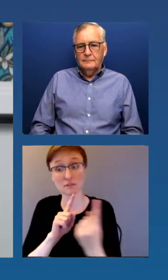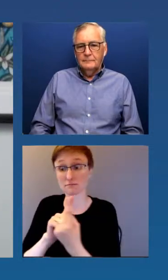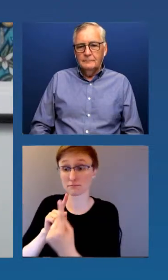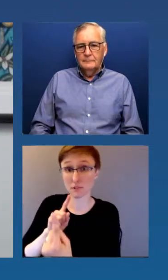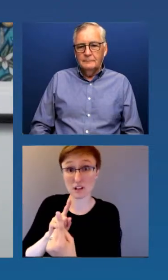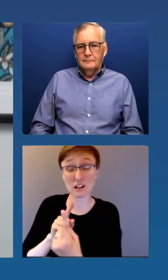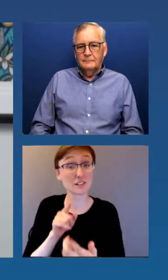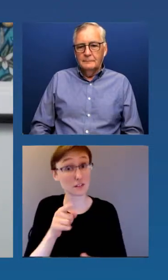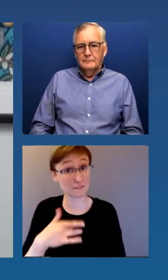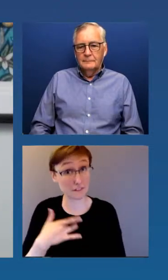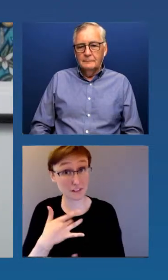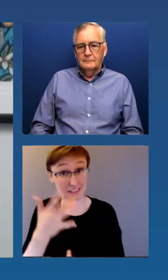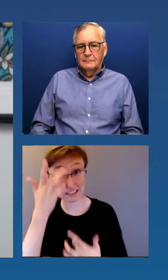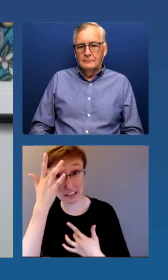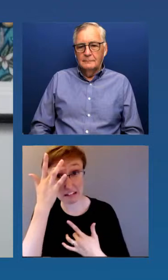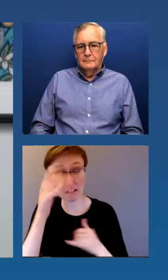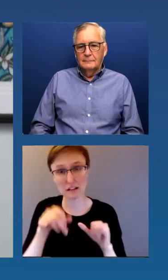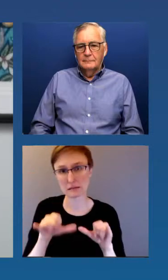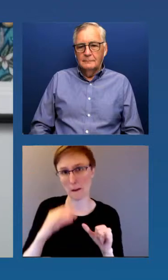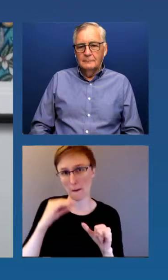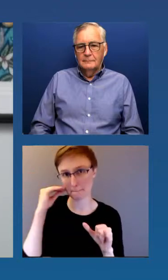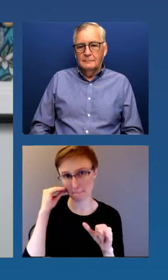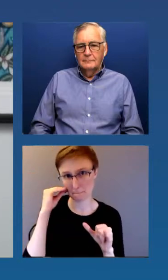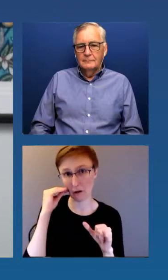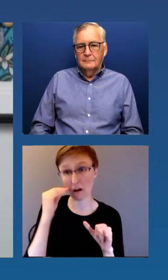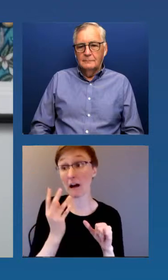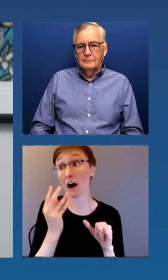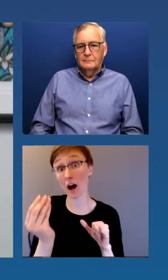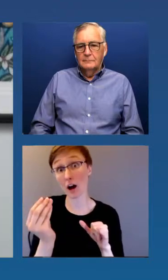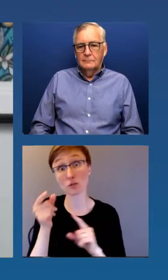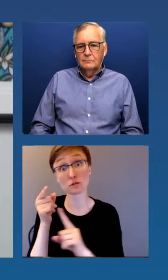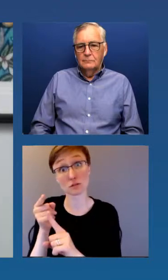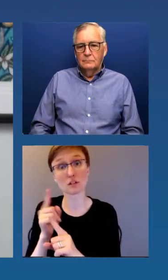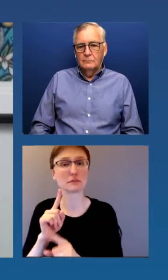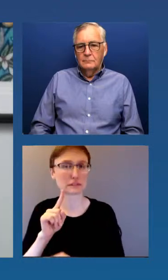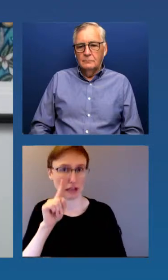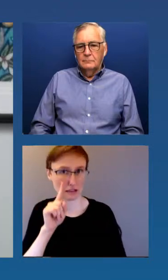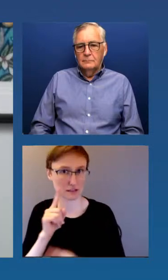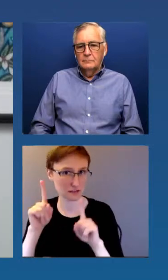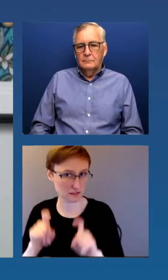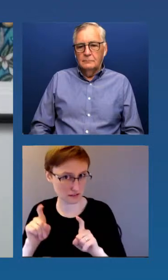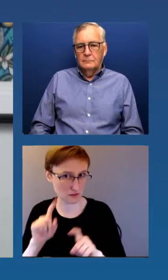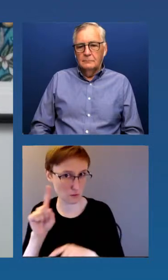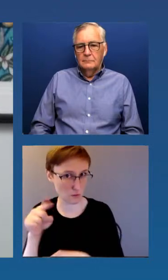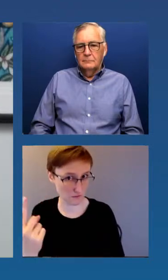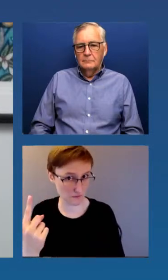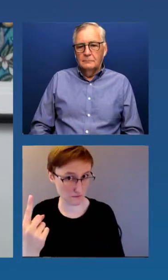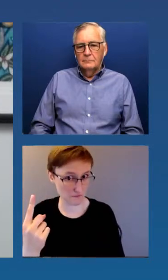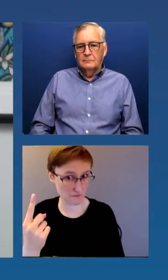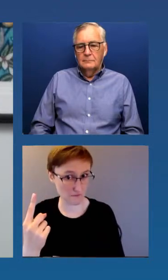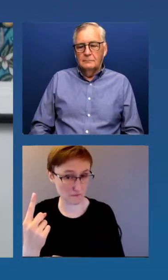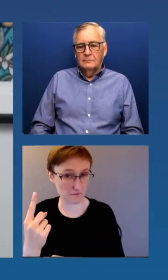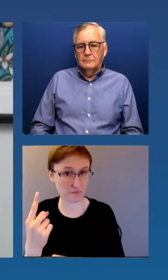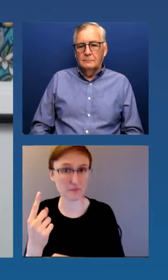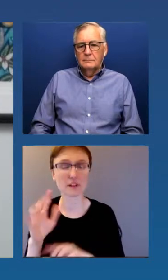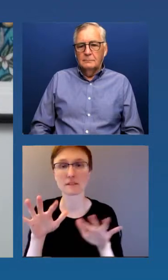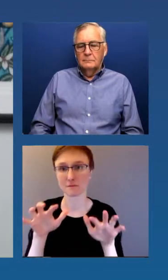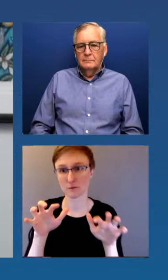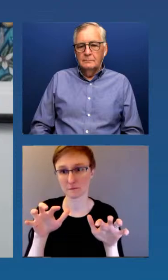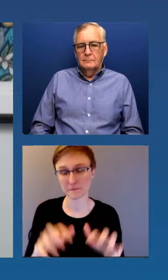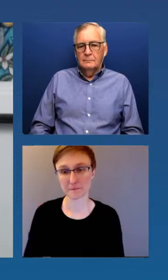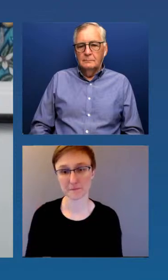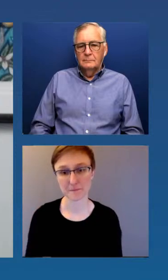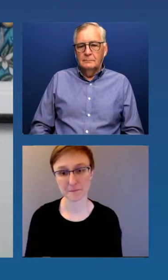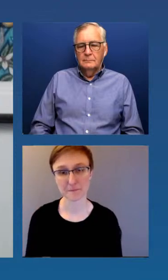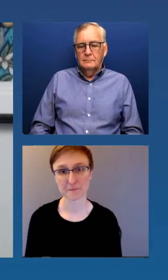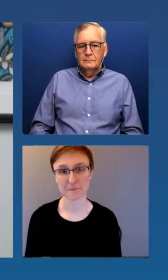sick, except to get tested. So visit our website for more information, and if you still have questions, you can reach out to one of our public health